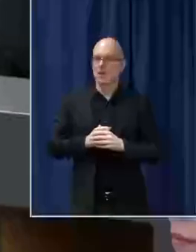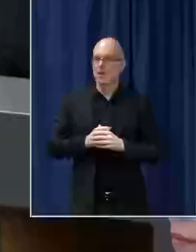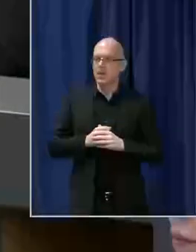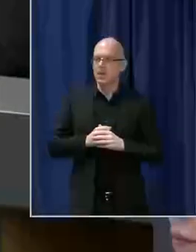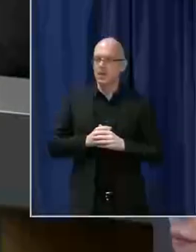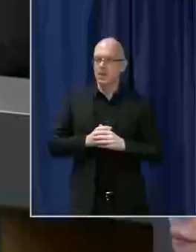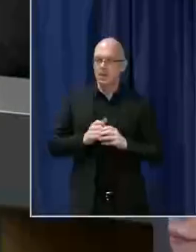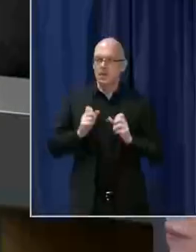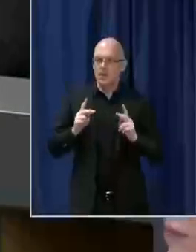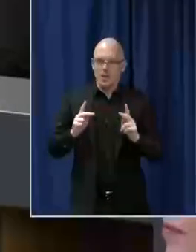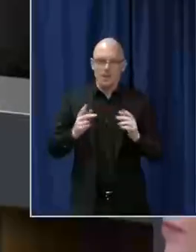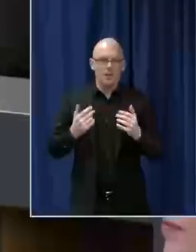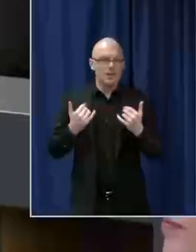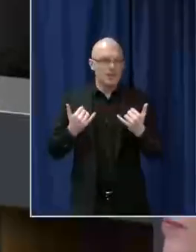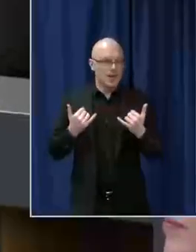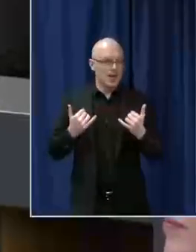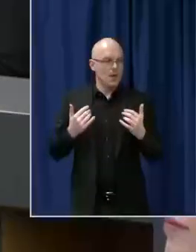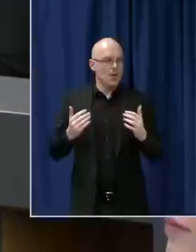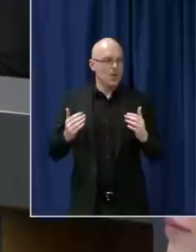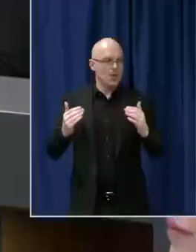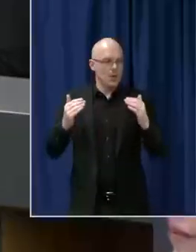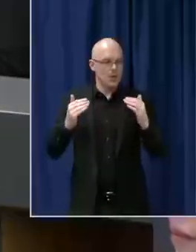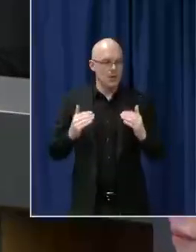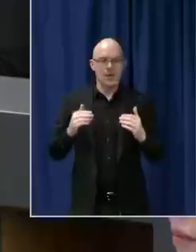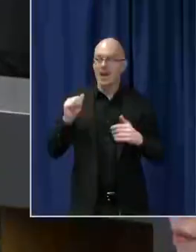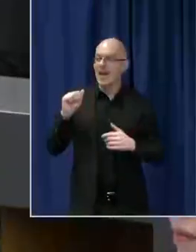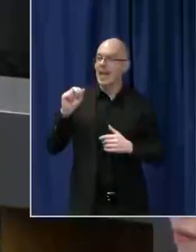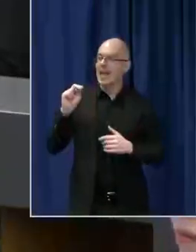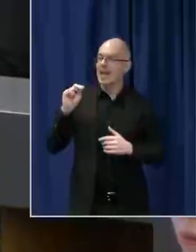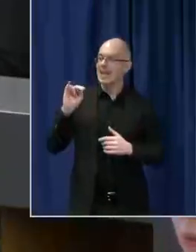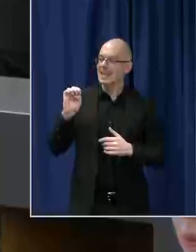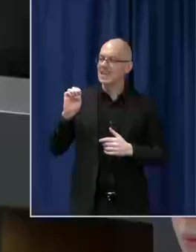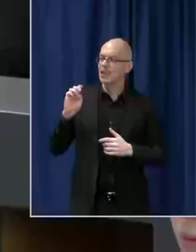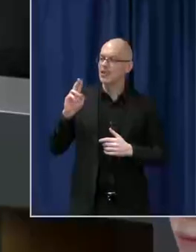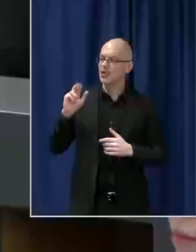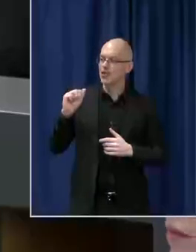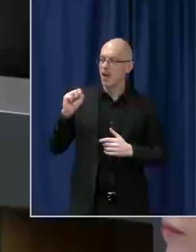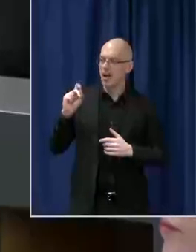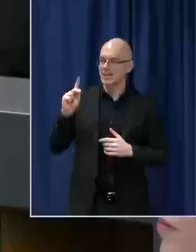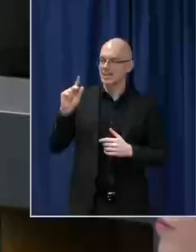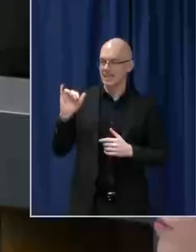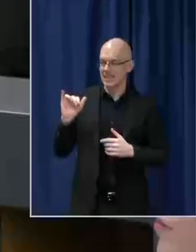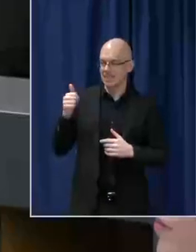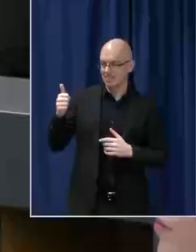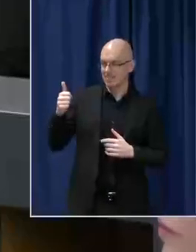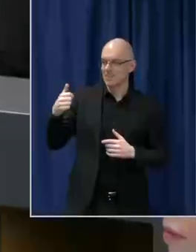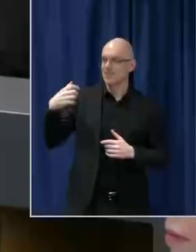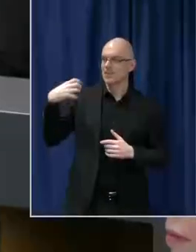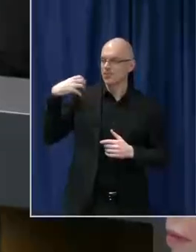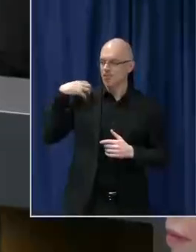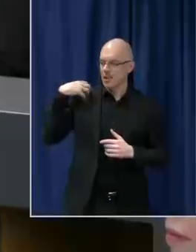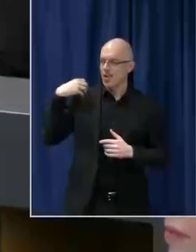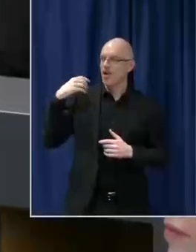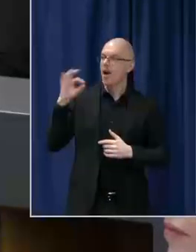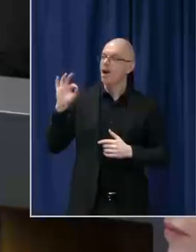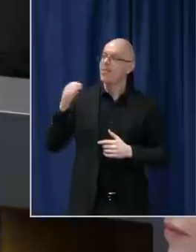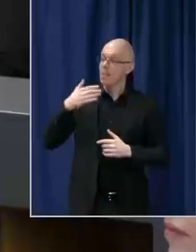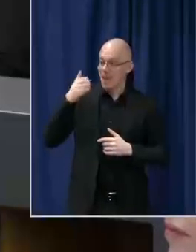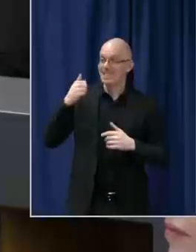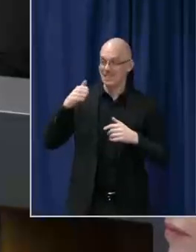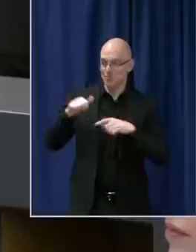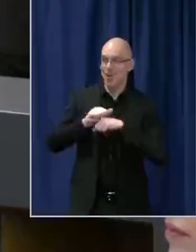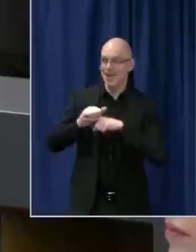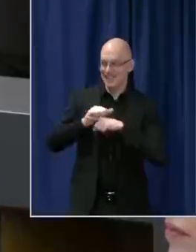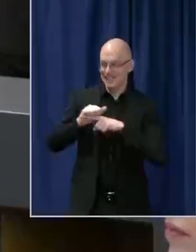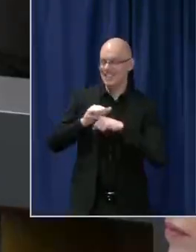All right. Next, we're going to hear from Annie Uroski, who is the chair of the Best